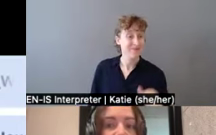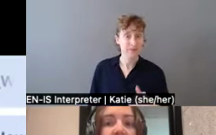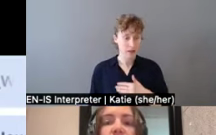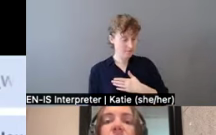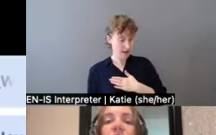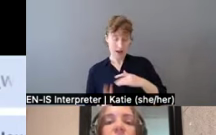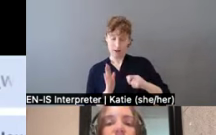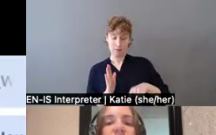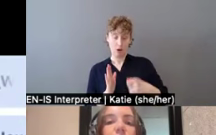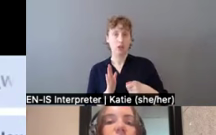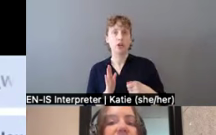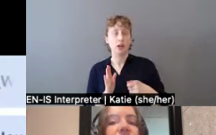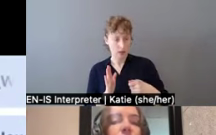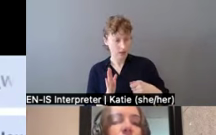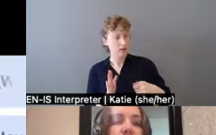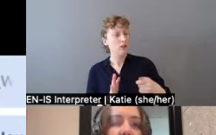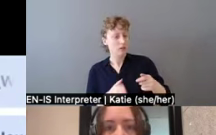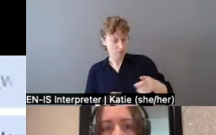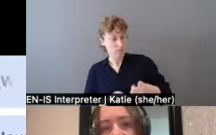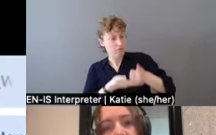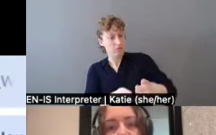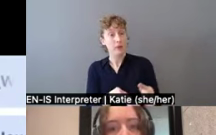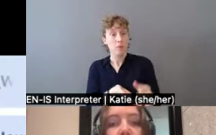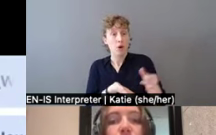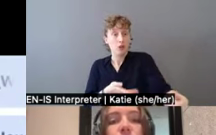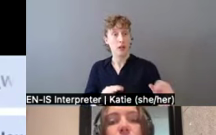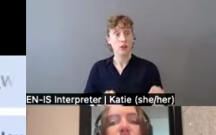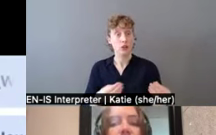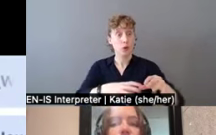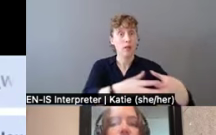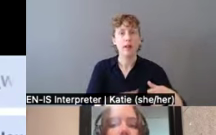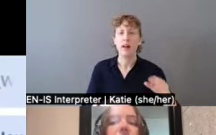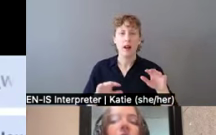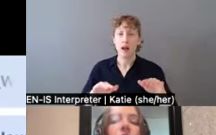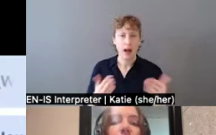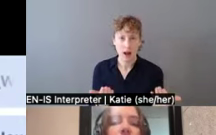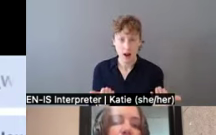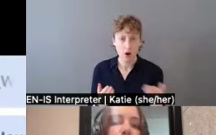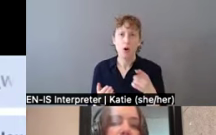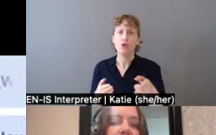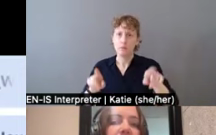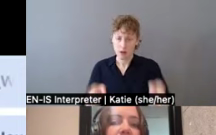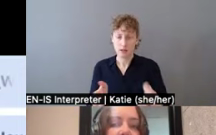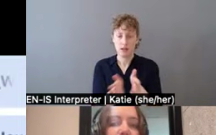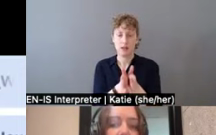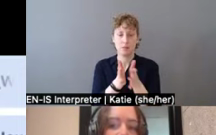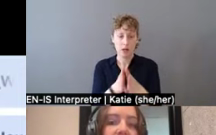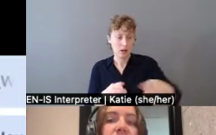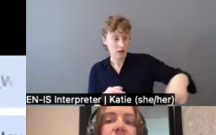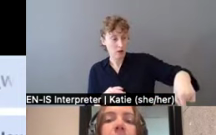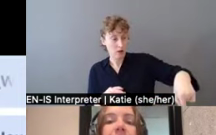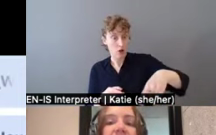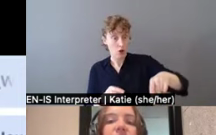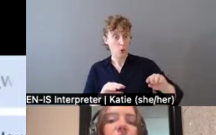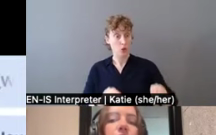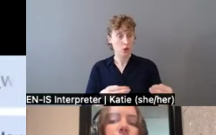the project. So here we're asking you, so that's what I was explaining before. So you will have to explain how they are marginalized in your